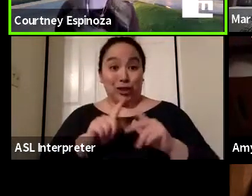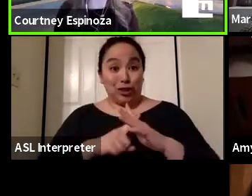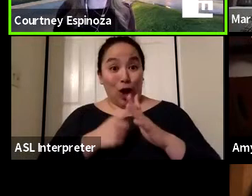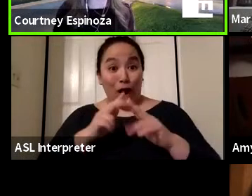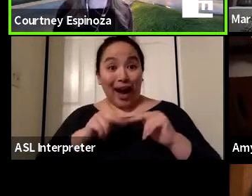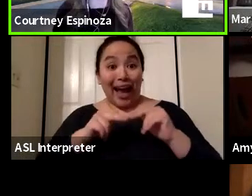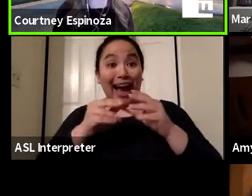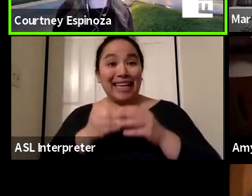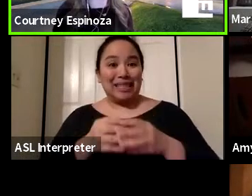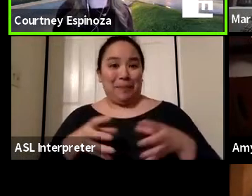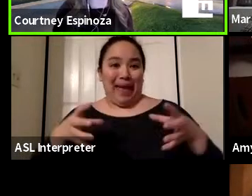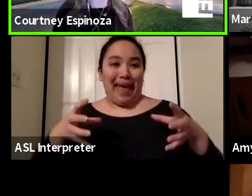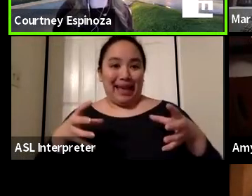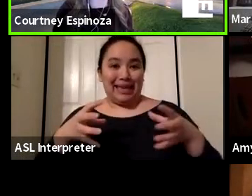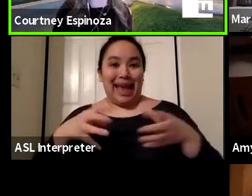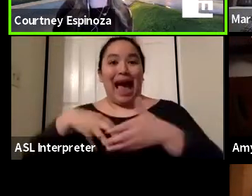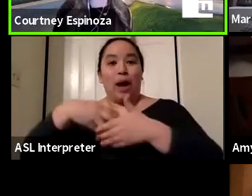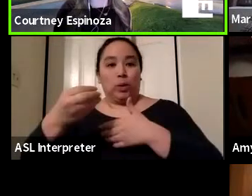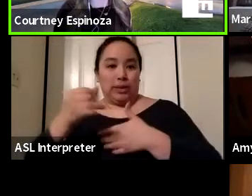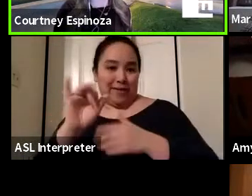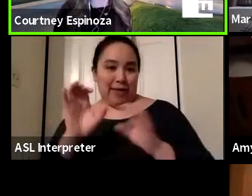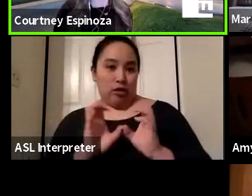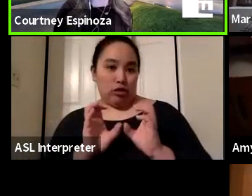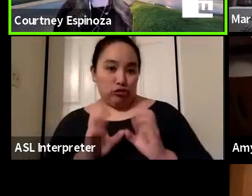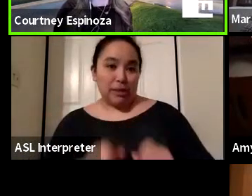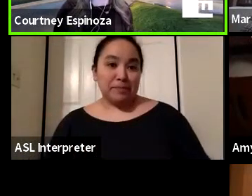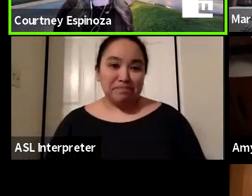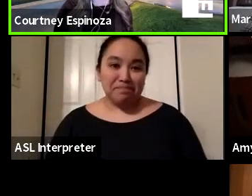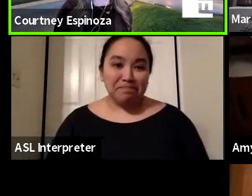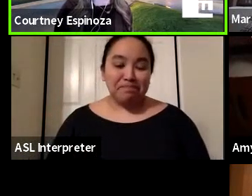further outside of the TCC funding.